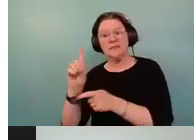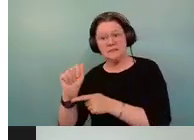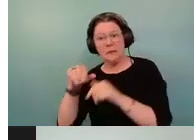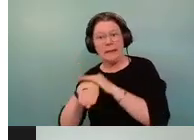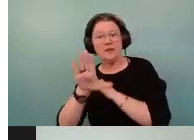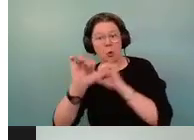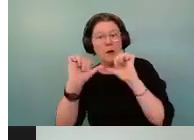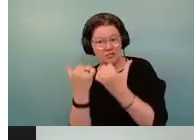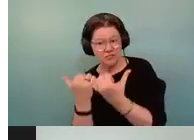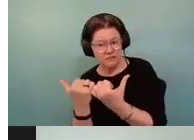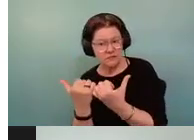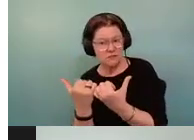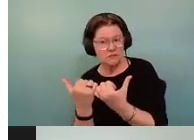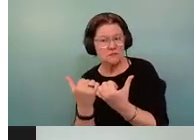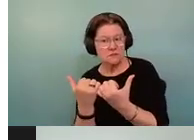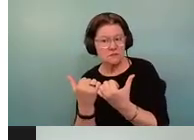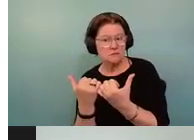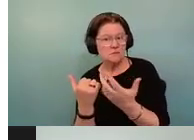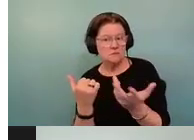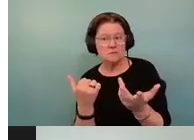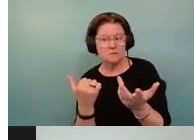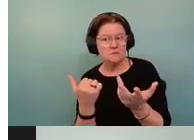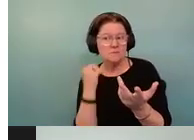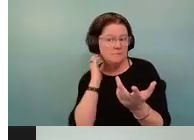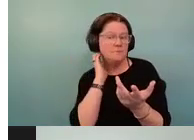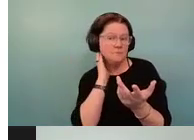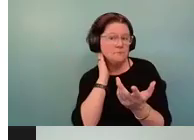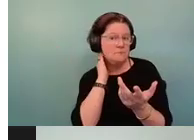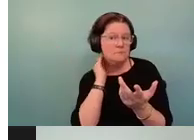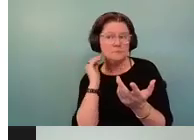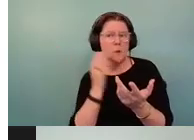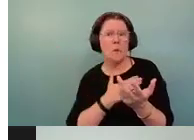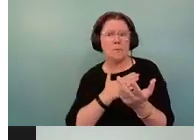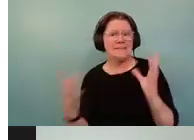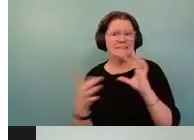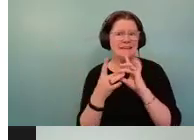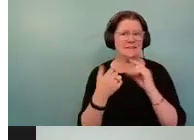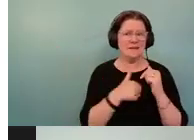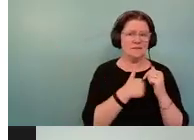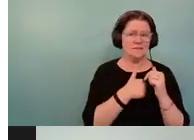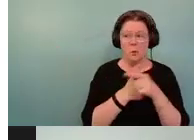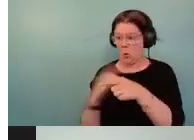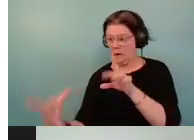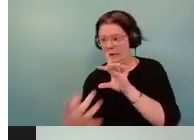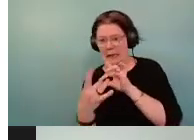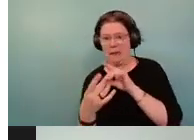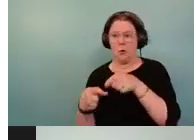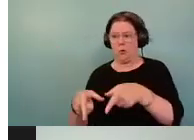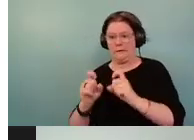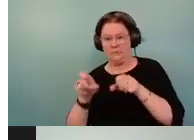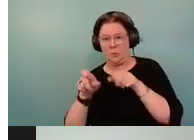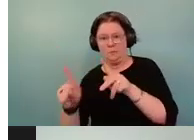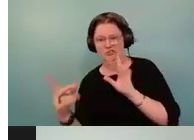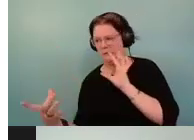your agency, you can connect with us, or have them connect with us, or have them give you permission